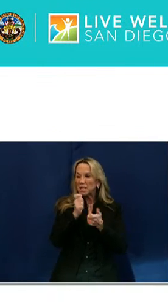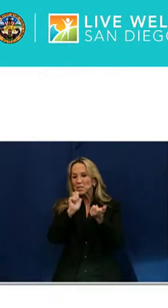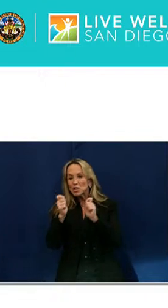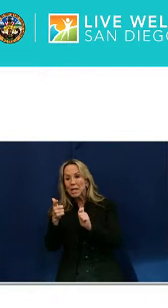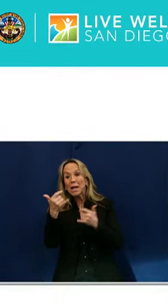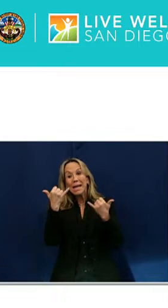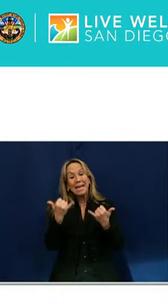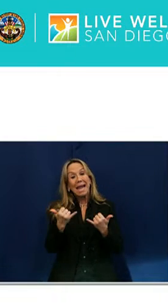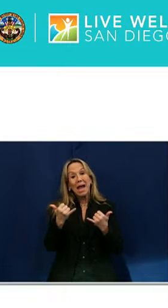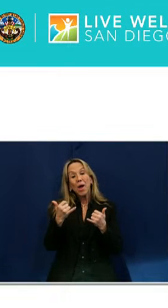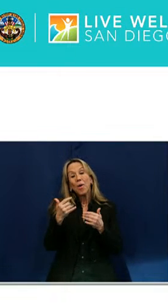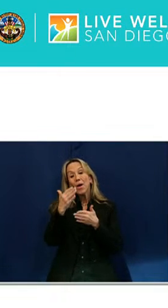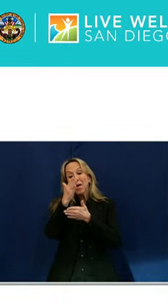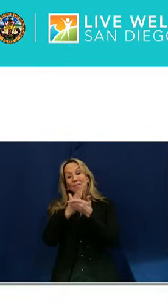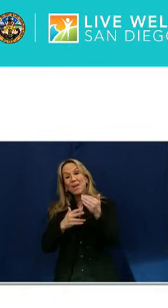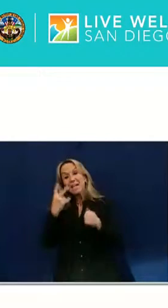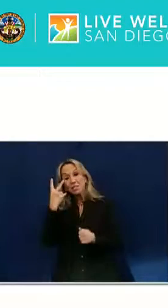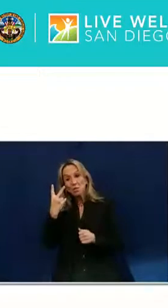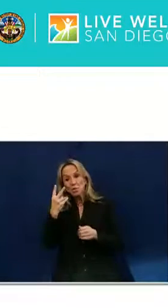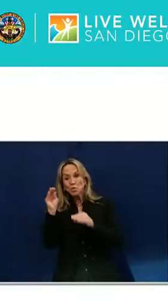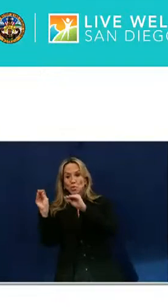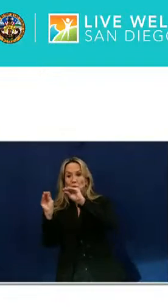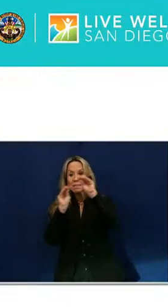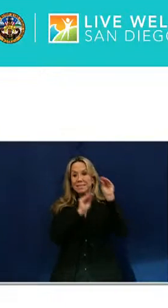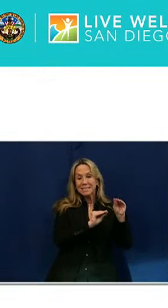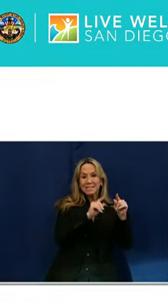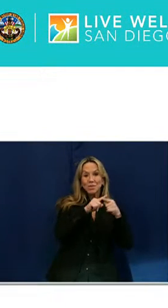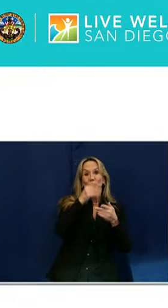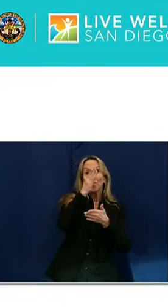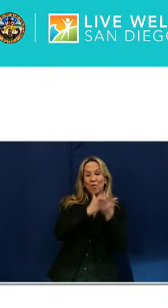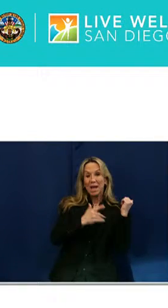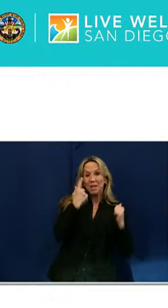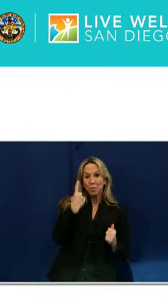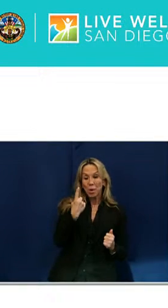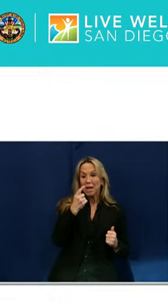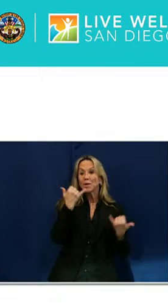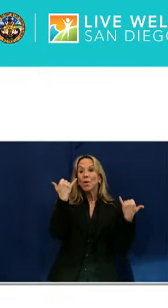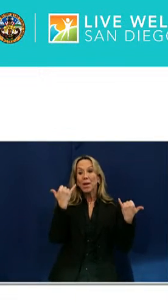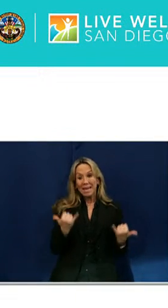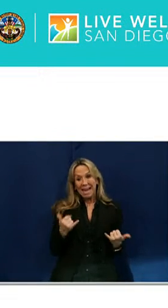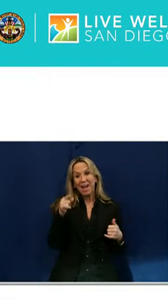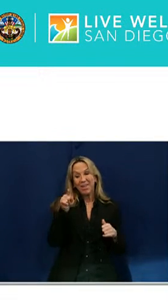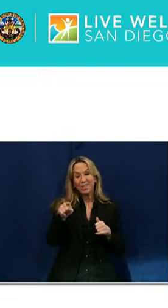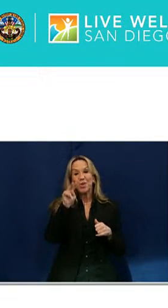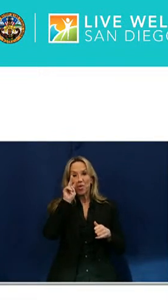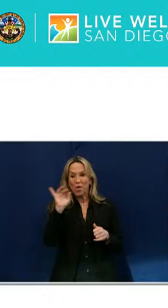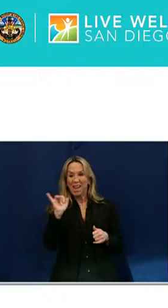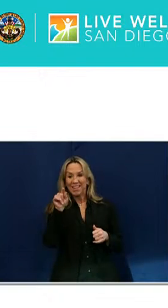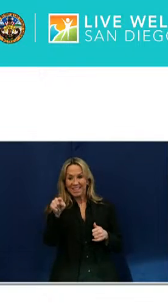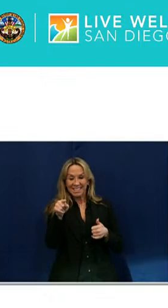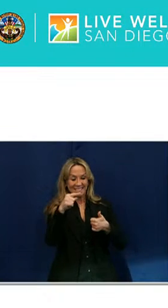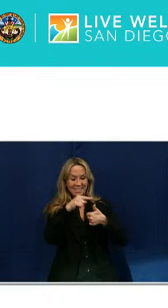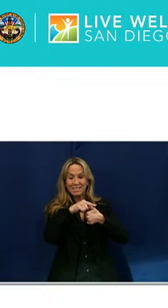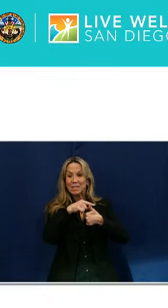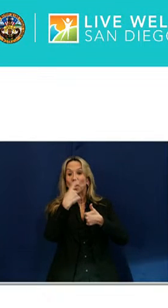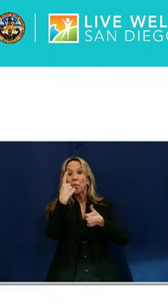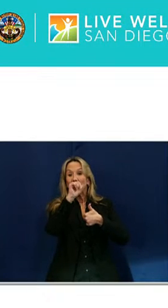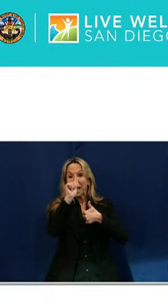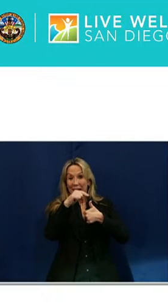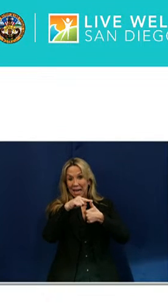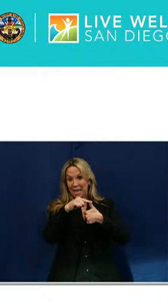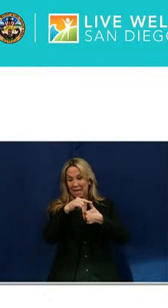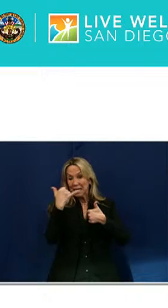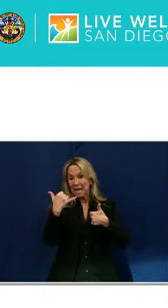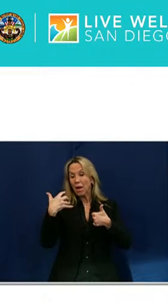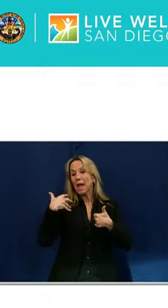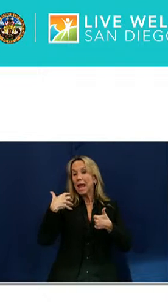2 into phase 1. If you go to the next slide, this is what the new phase approach looks like. Phase 1A, healthcare